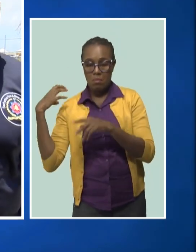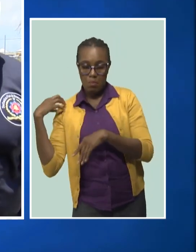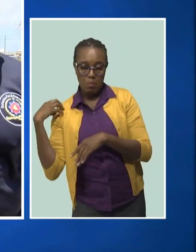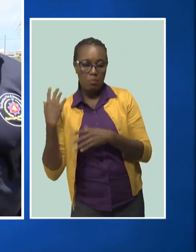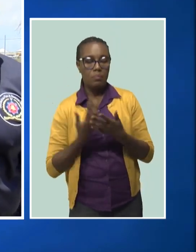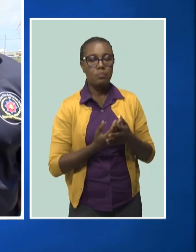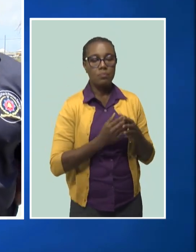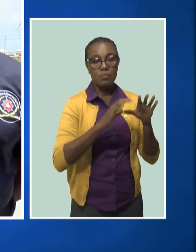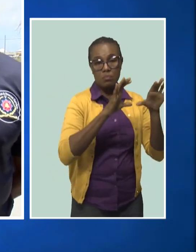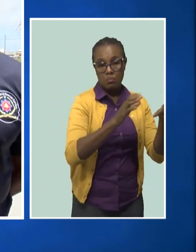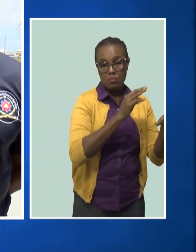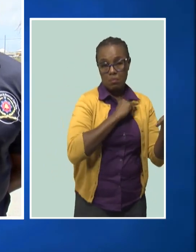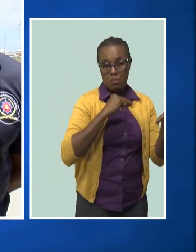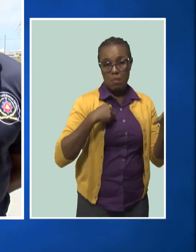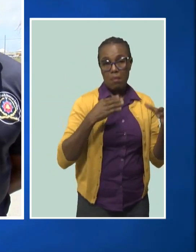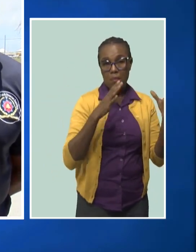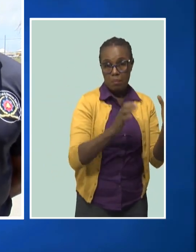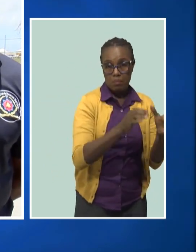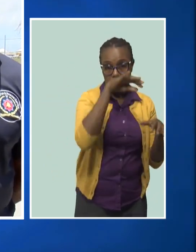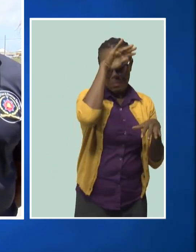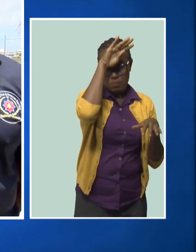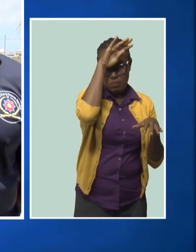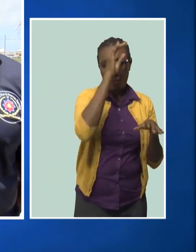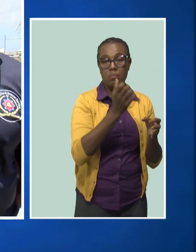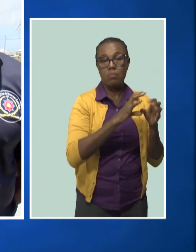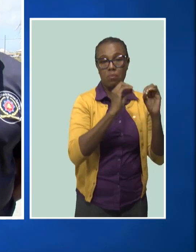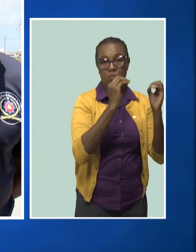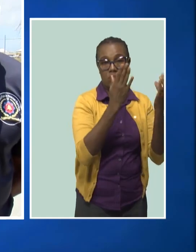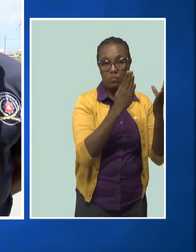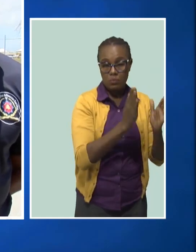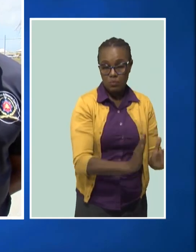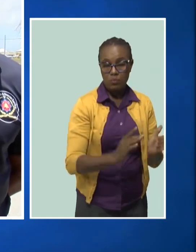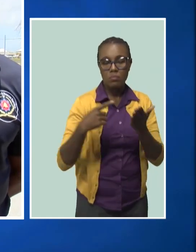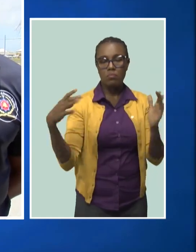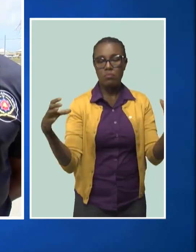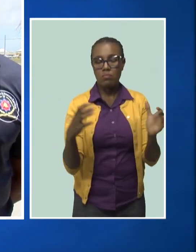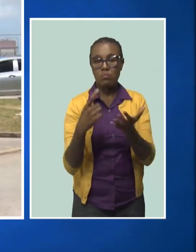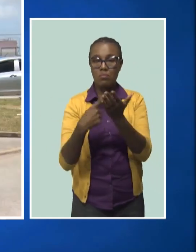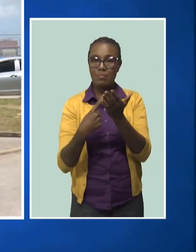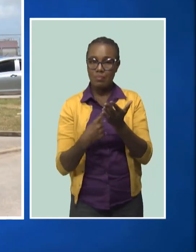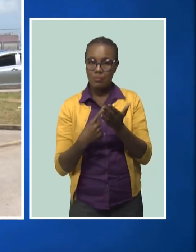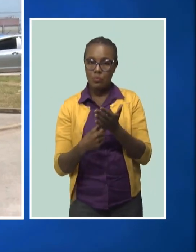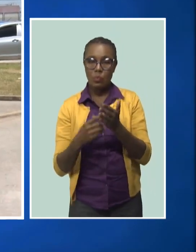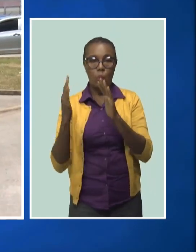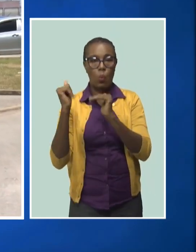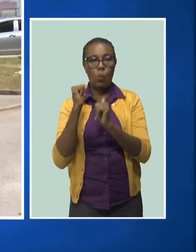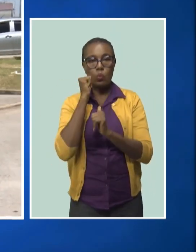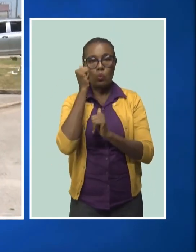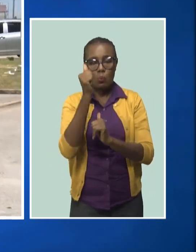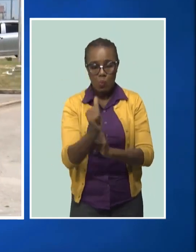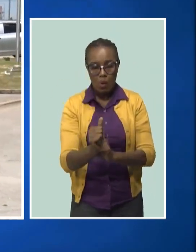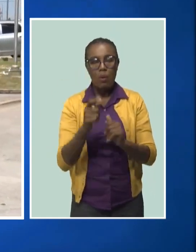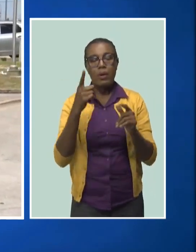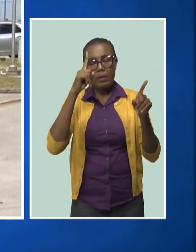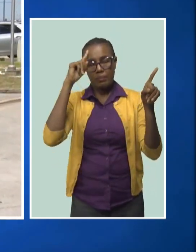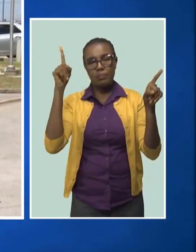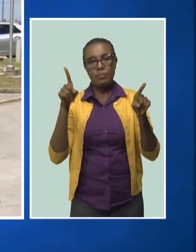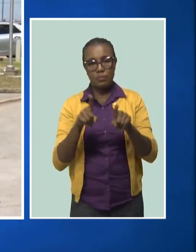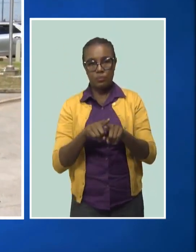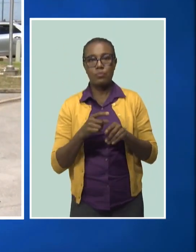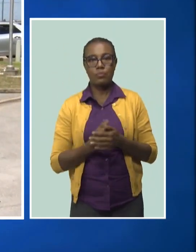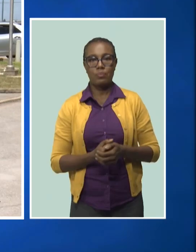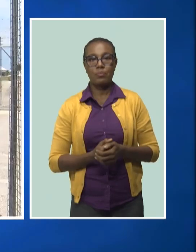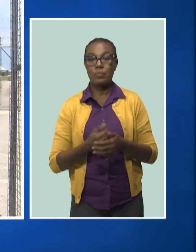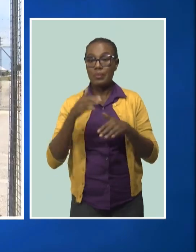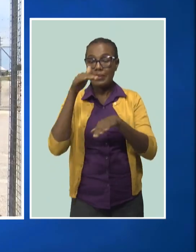with our membership, and hopefully by tomorrow there will be some common ground. Following the meeting, the officials left and flights